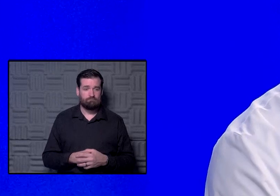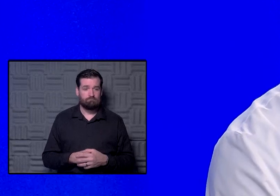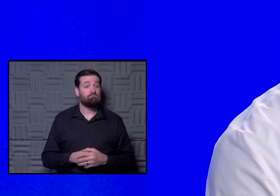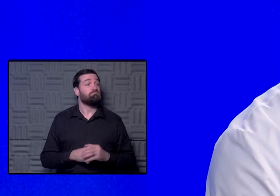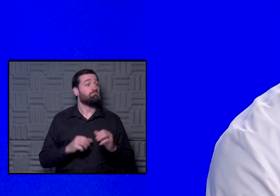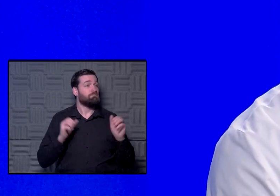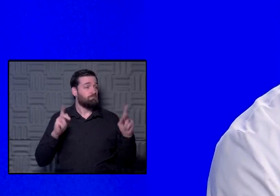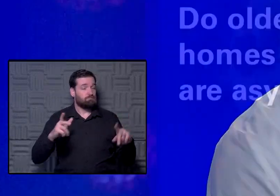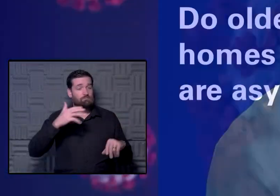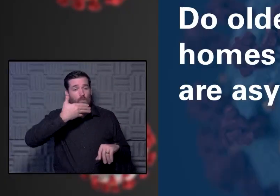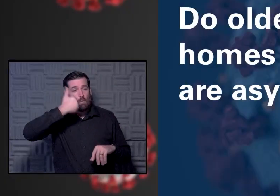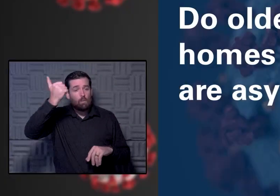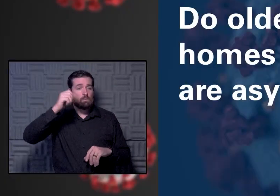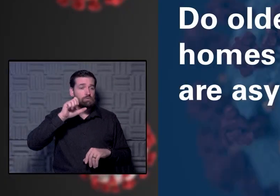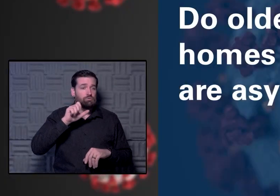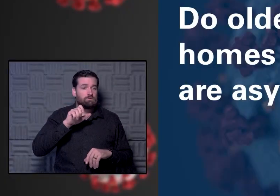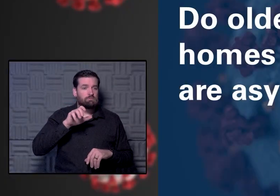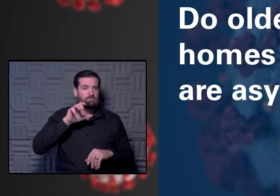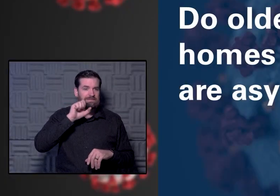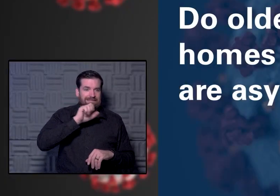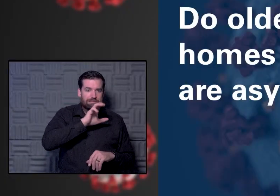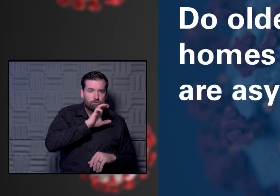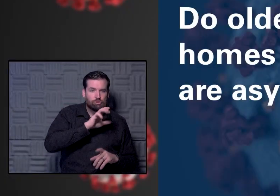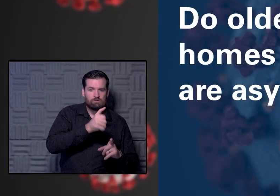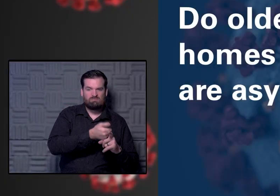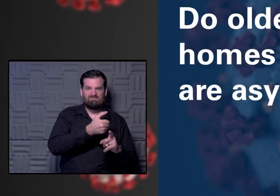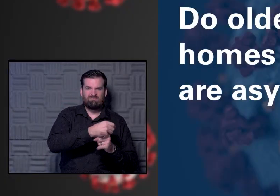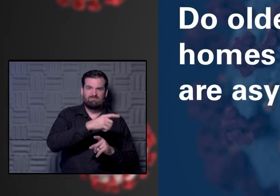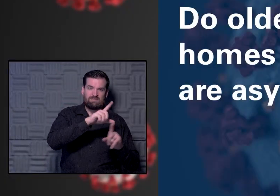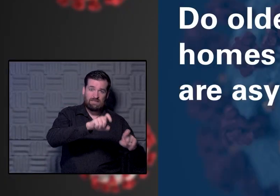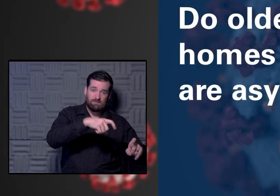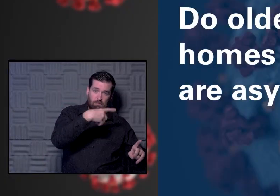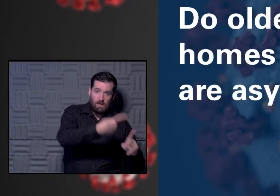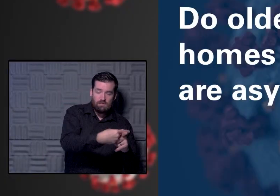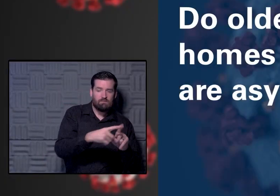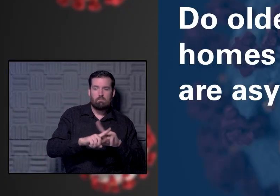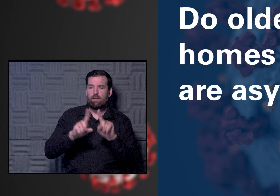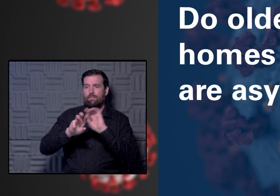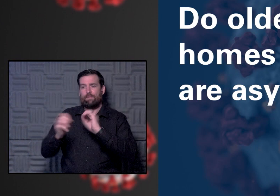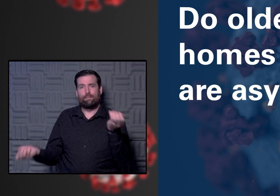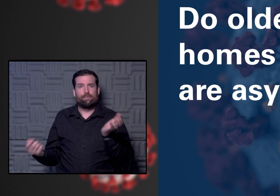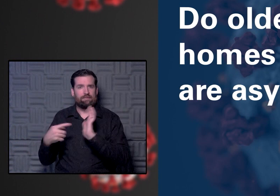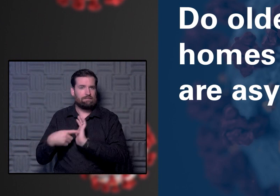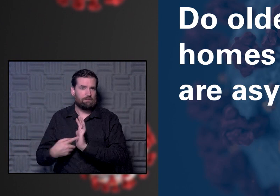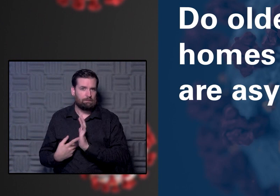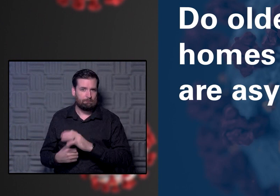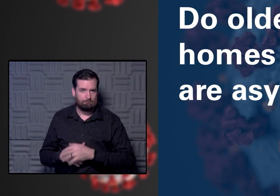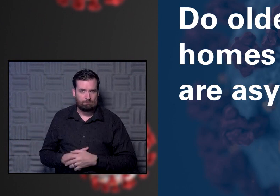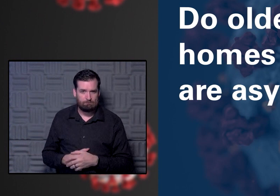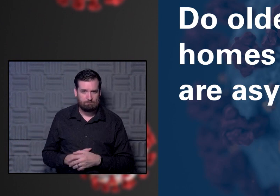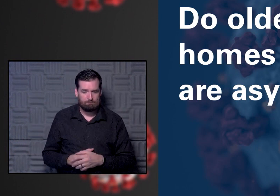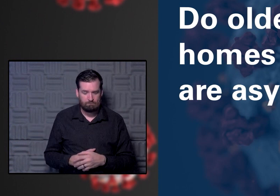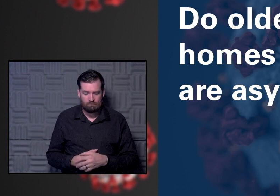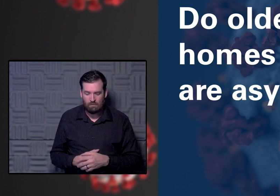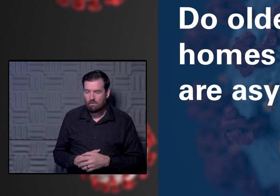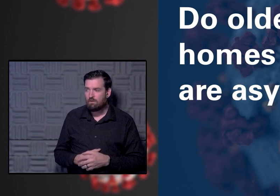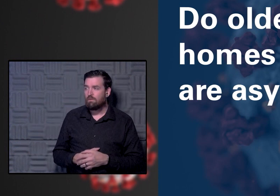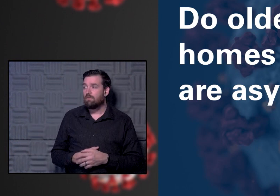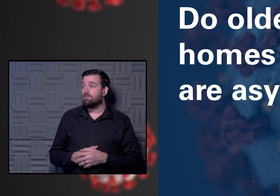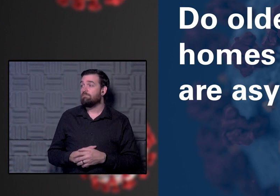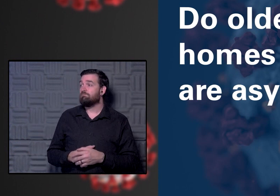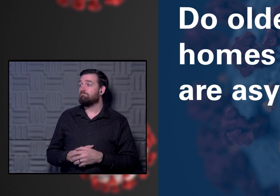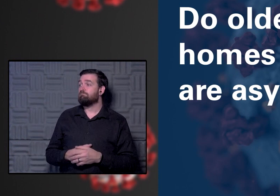All right, do older seniors in nursing homes ever test positive for COVID-19 but are asymptomatic? So from